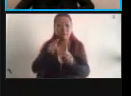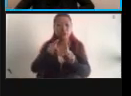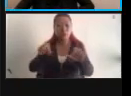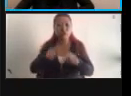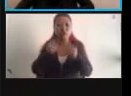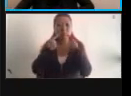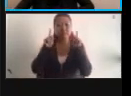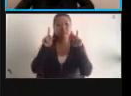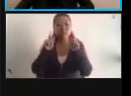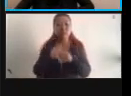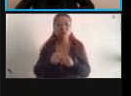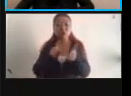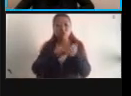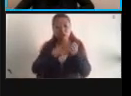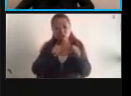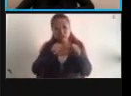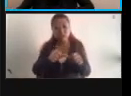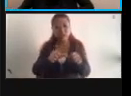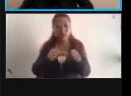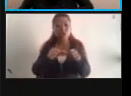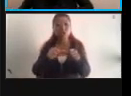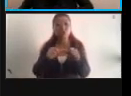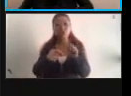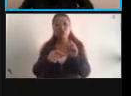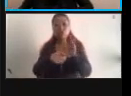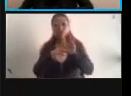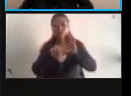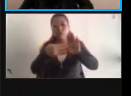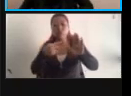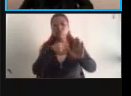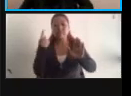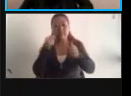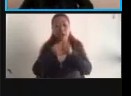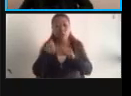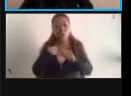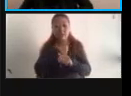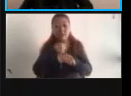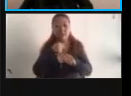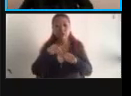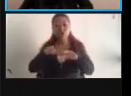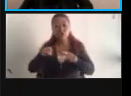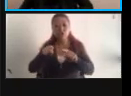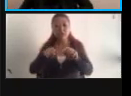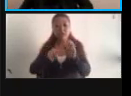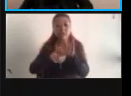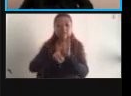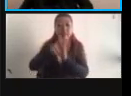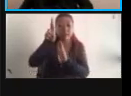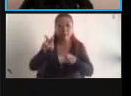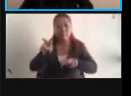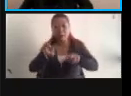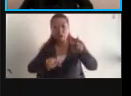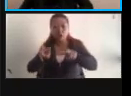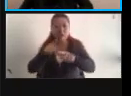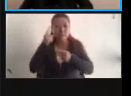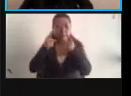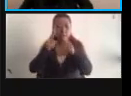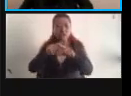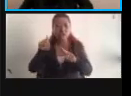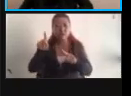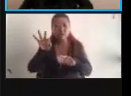Research continues characterizing this risk, how we might monitor it in spaceflight, as well as understanding the factors that might contribute to